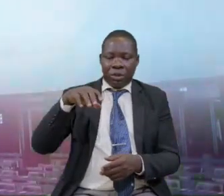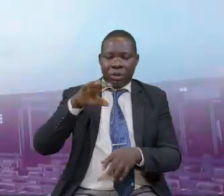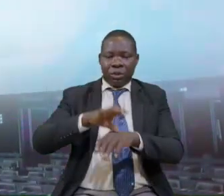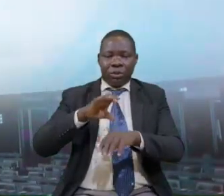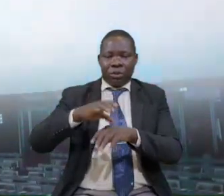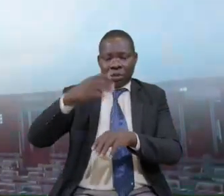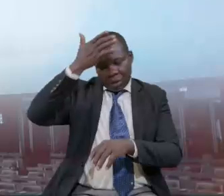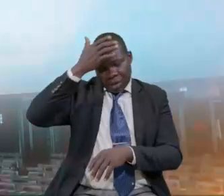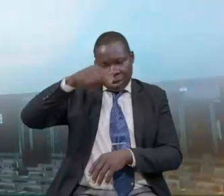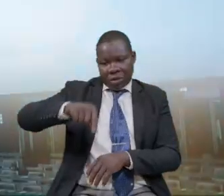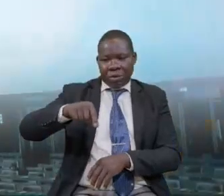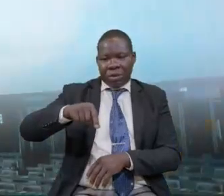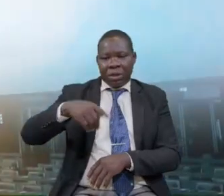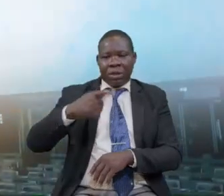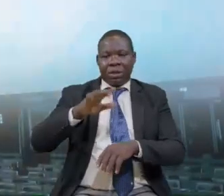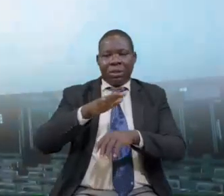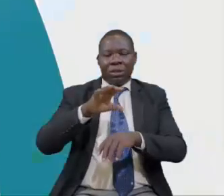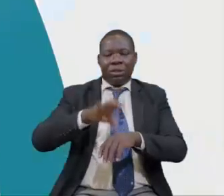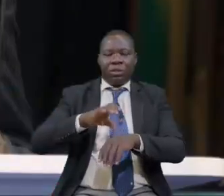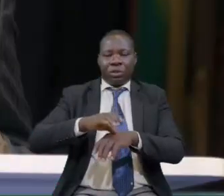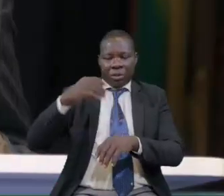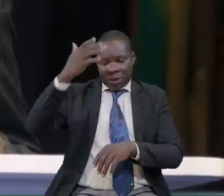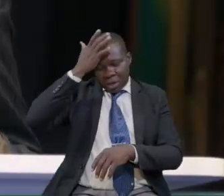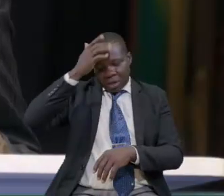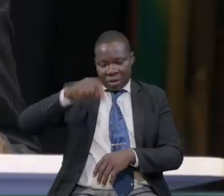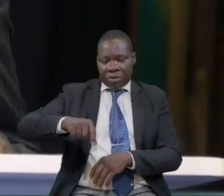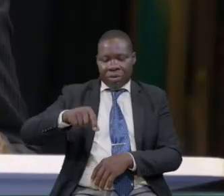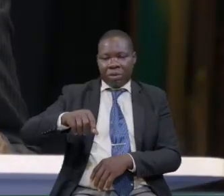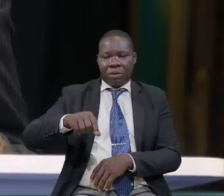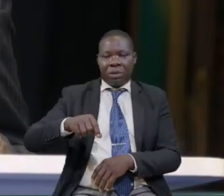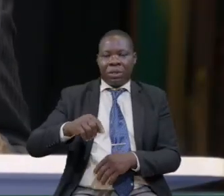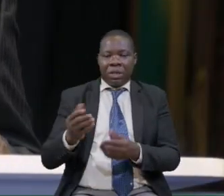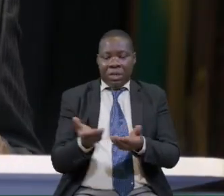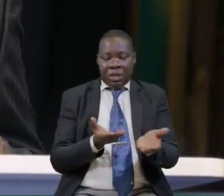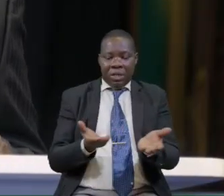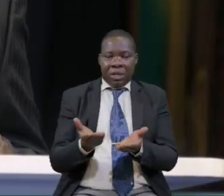The church headquarters. Here in Ahoda.